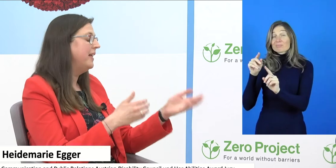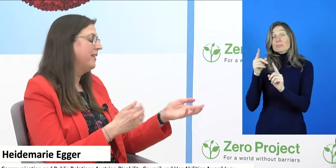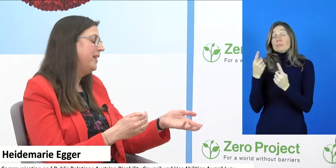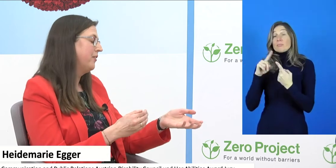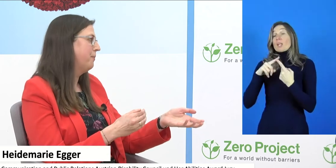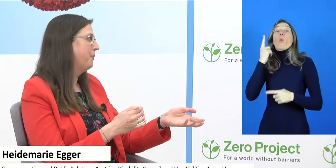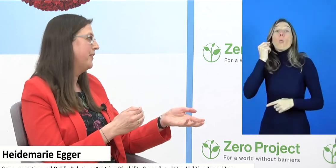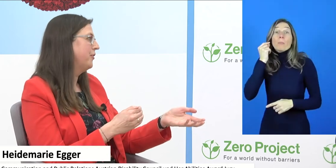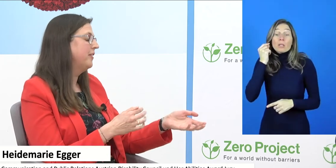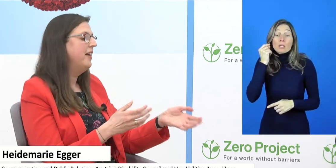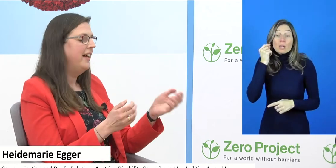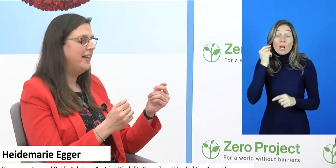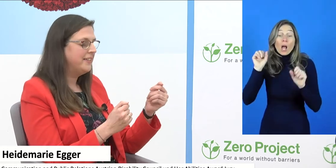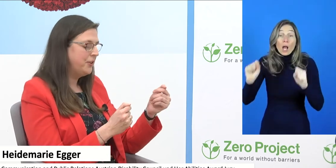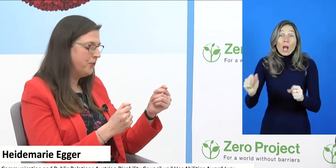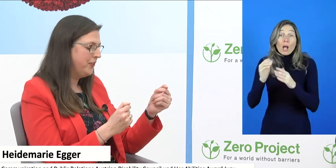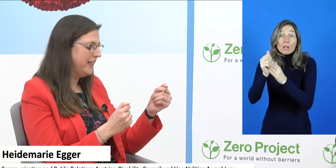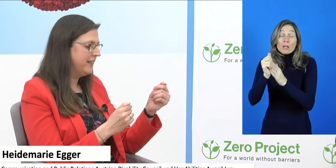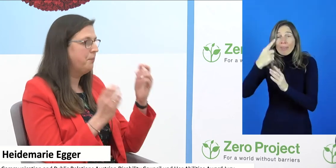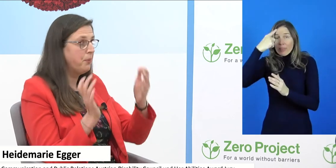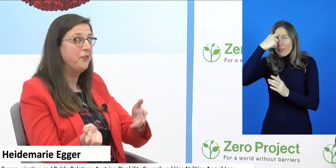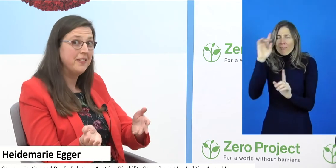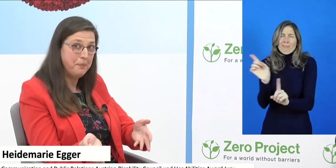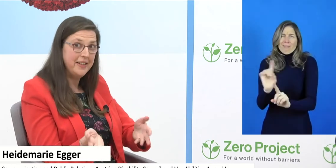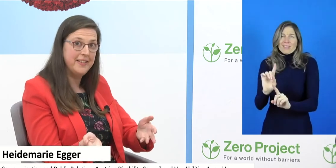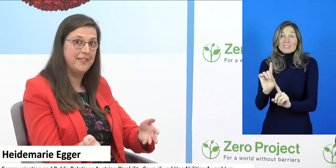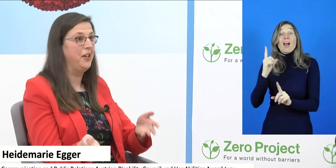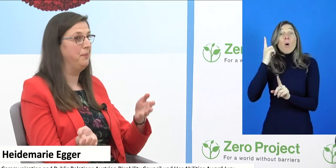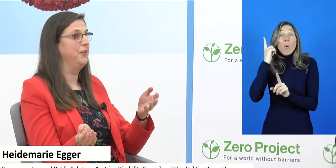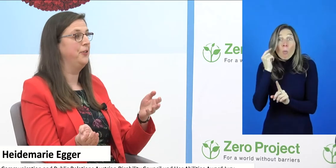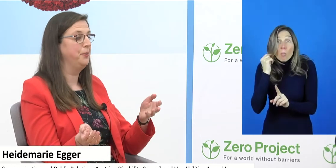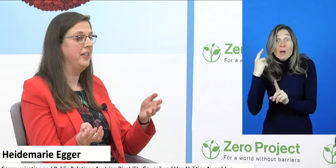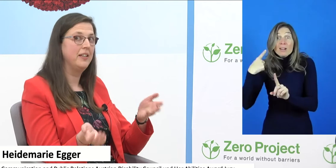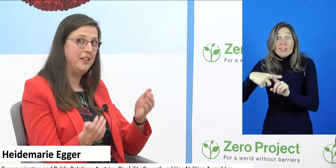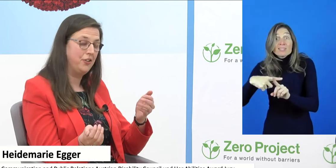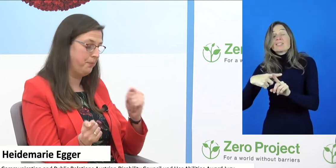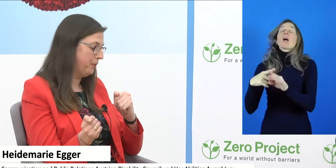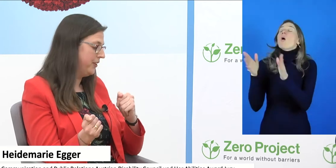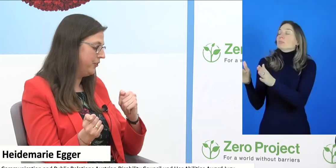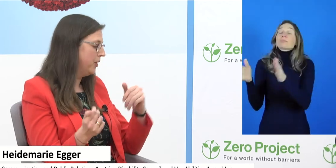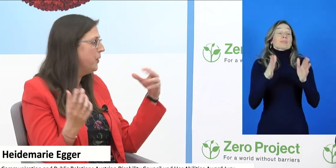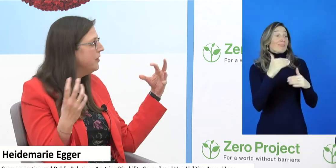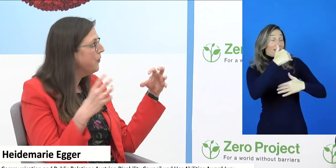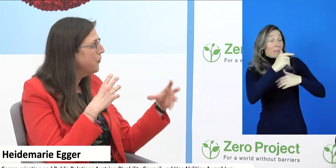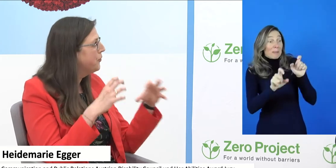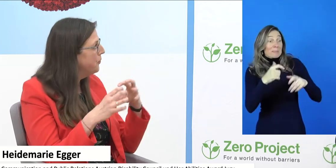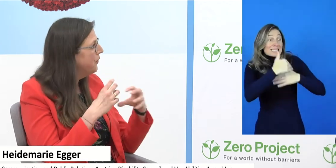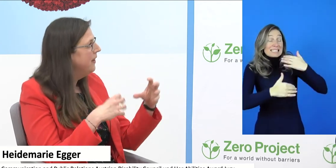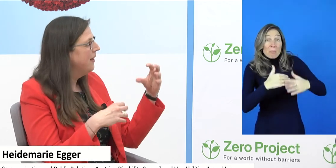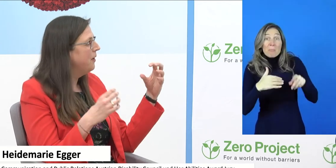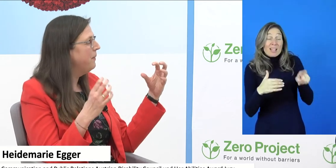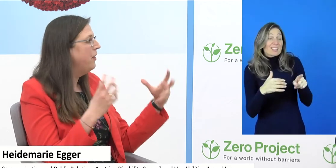to be in a leadership position, and they don't think that people with disabilities are able to be in a leadership position. And when those